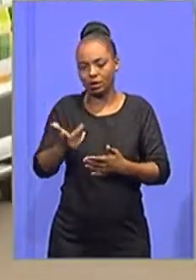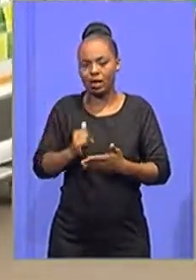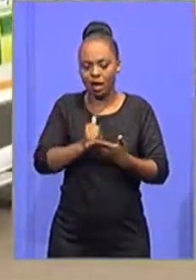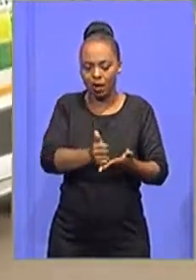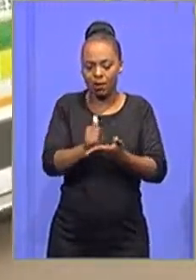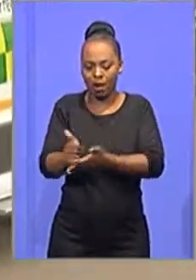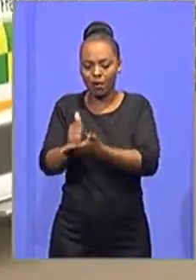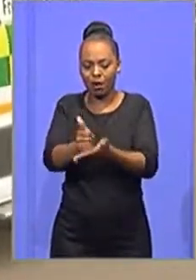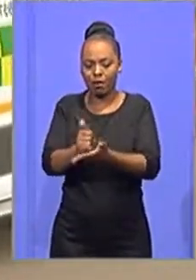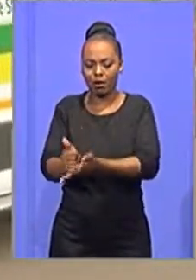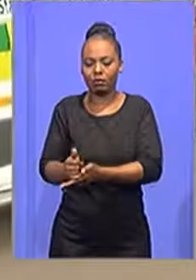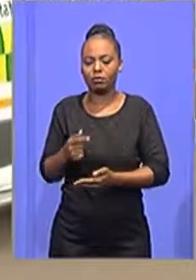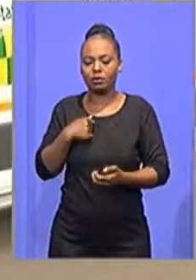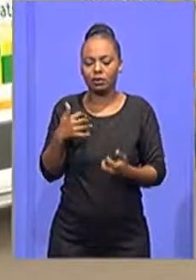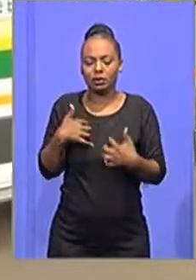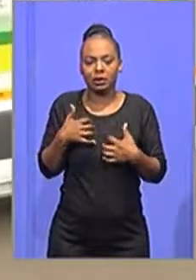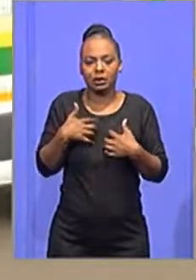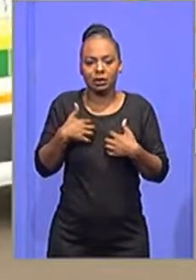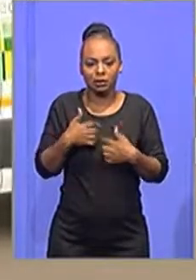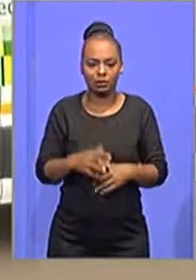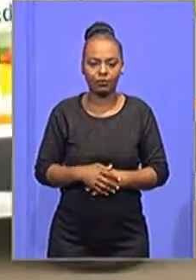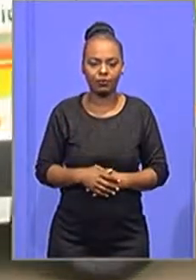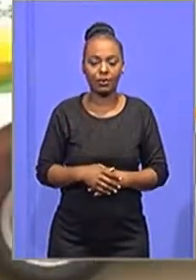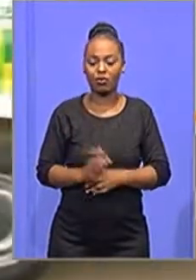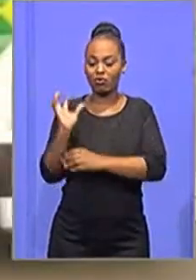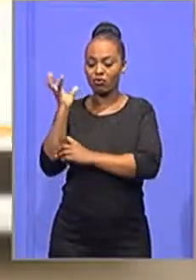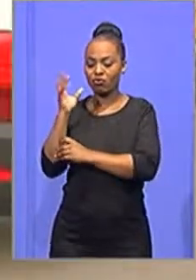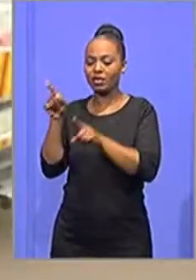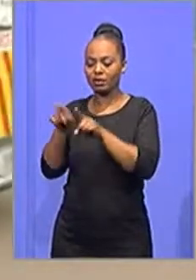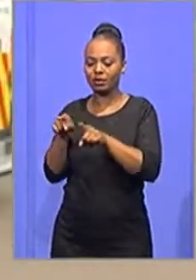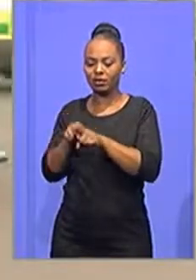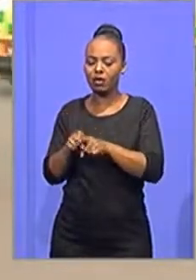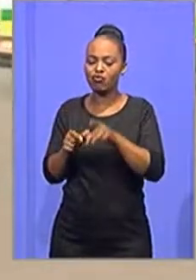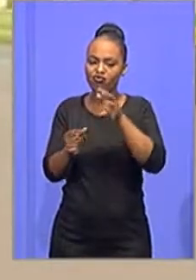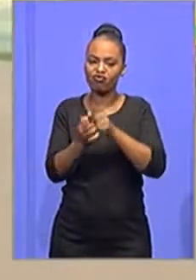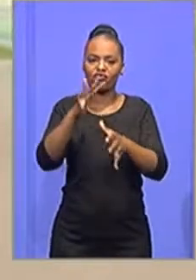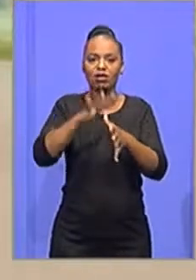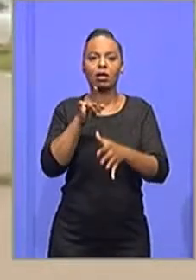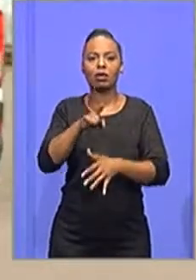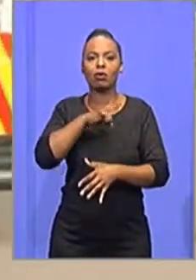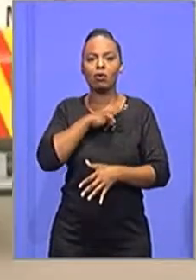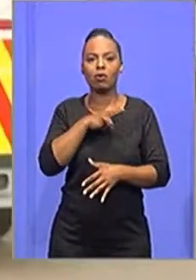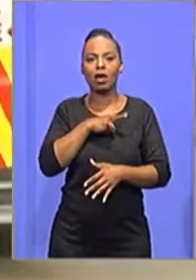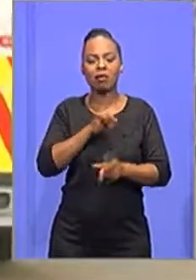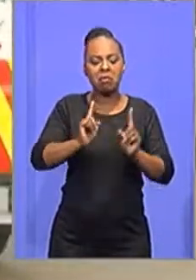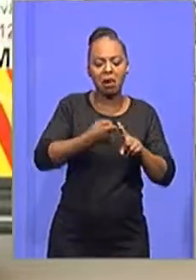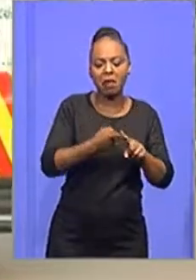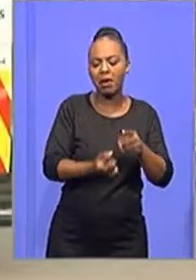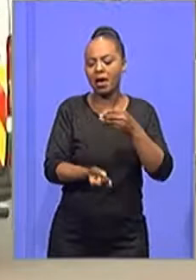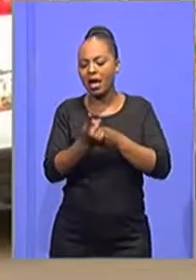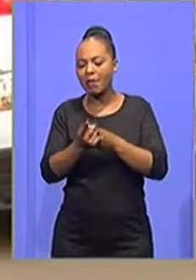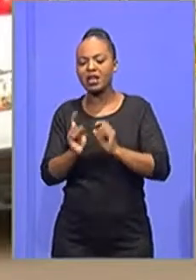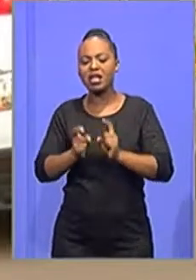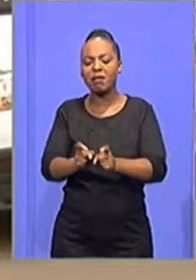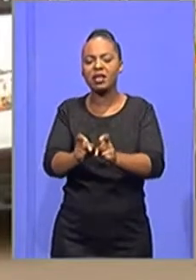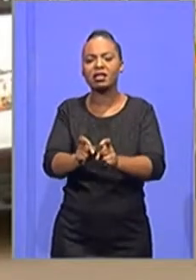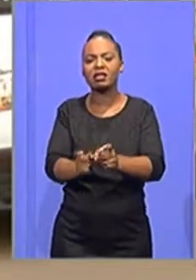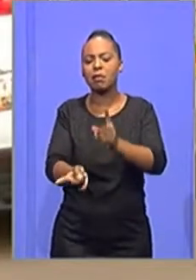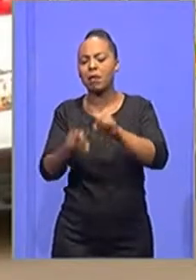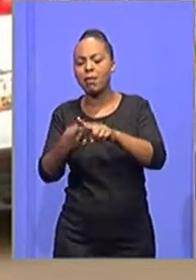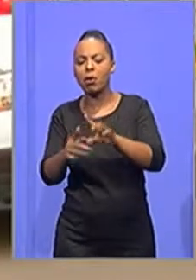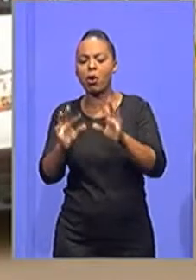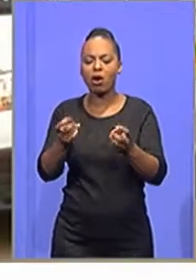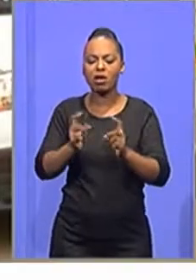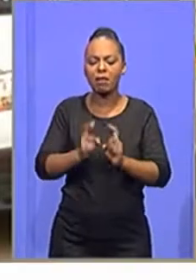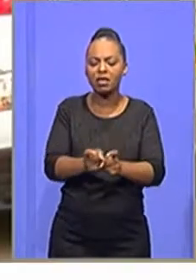badiri ba tshoganyetso e botlhokwa thata ya akaretsa go thusa mo dikotsing tsa tsela go ya go ditiro tse dingwe tsa tshoganyetso. Tseleng mo ga